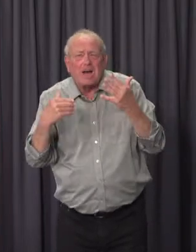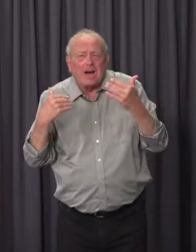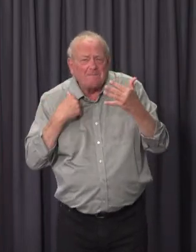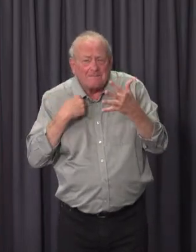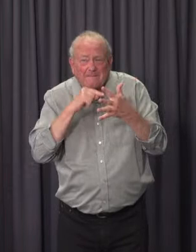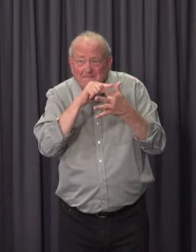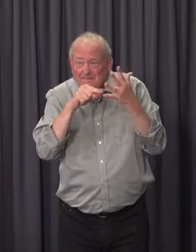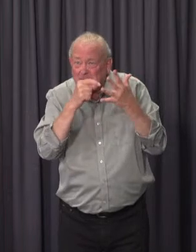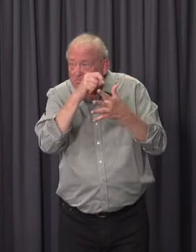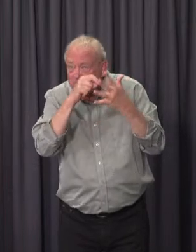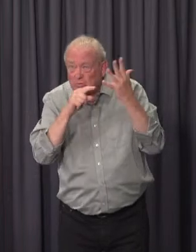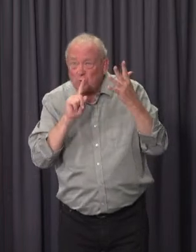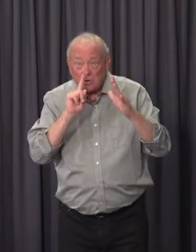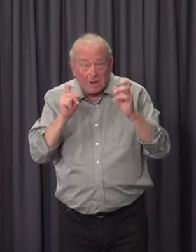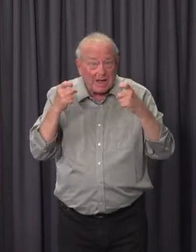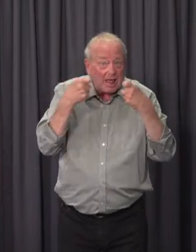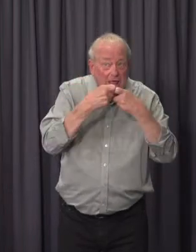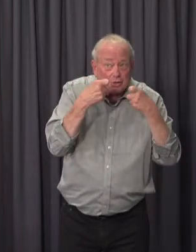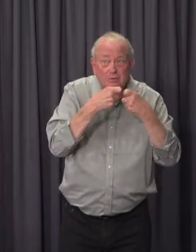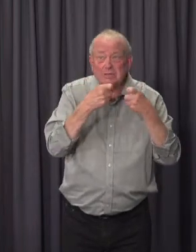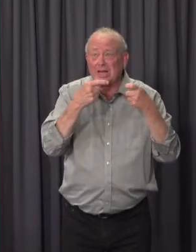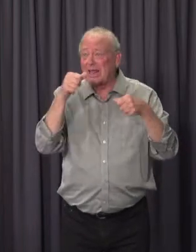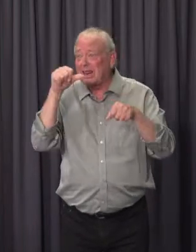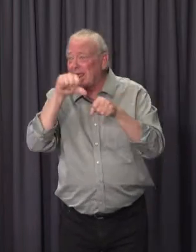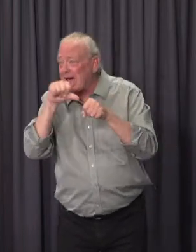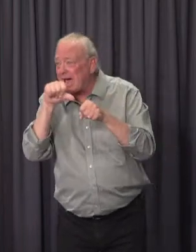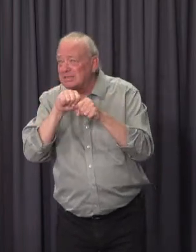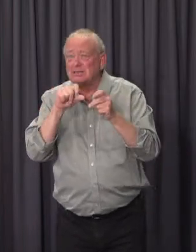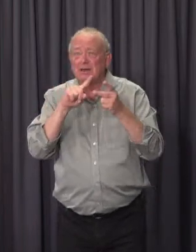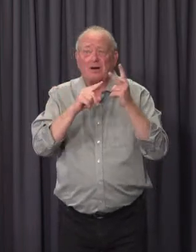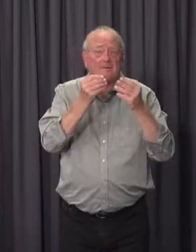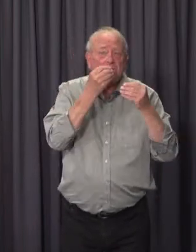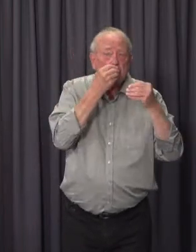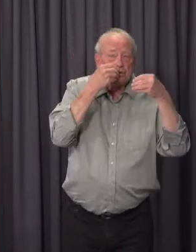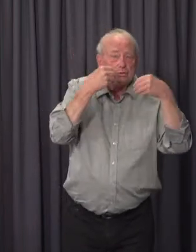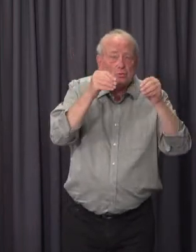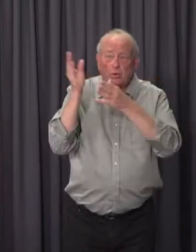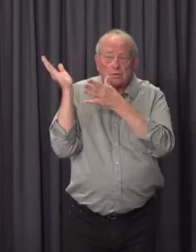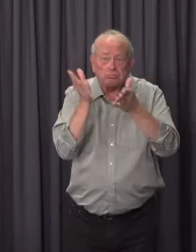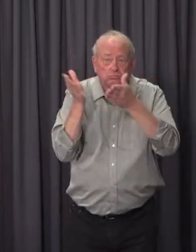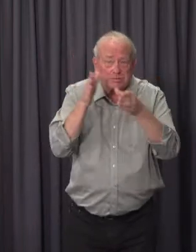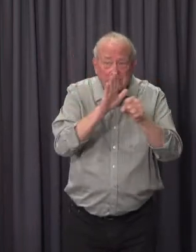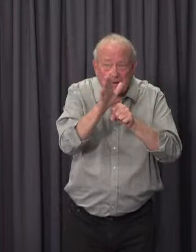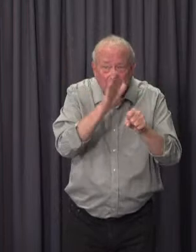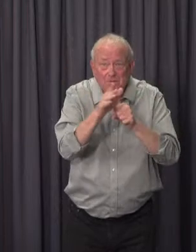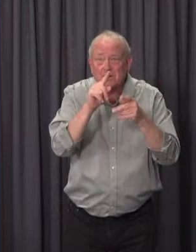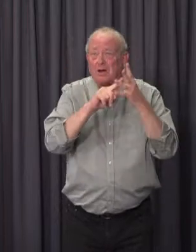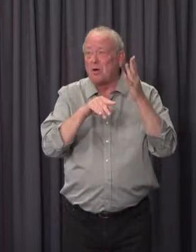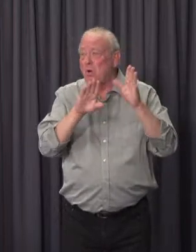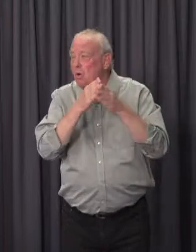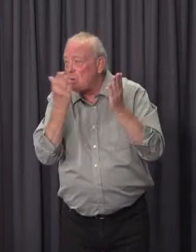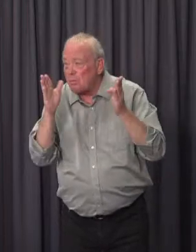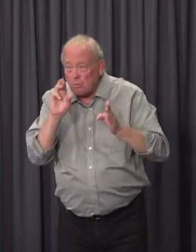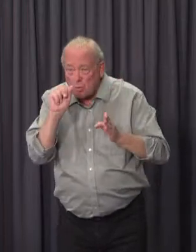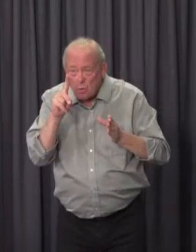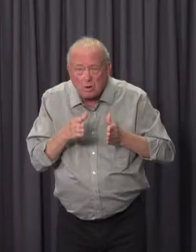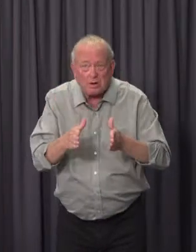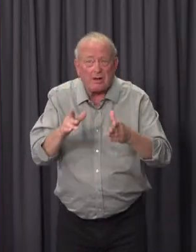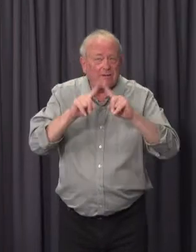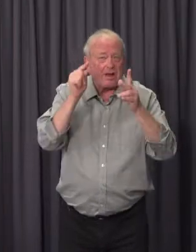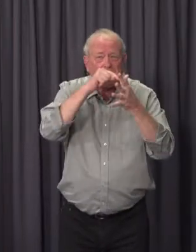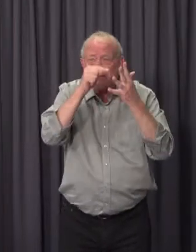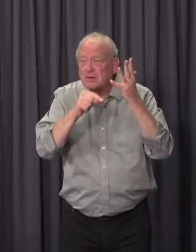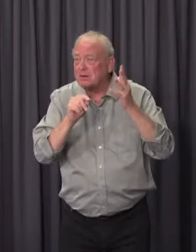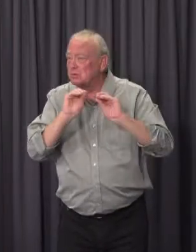grocery stores, healthcare facilities, and other essential supplies and services need to be in place. If your community is still